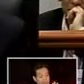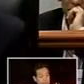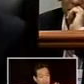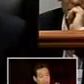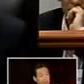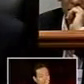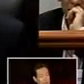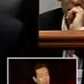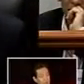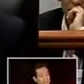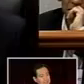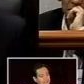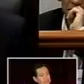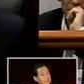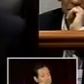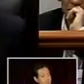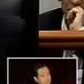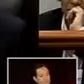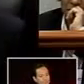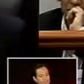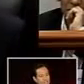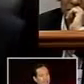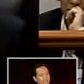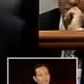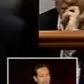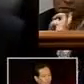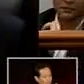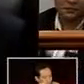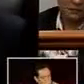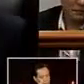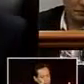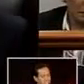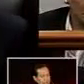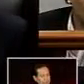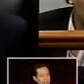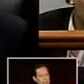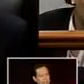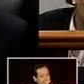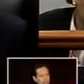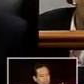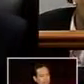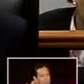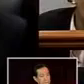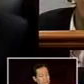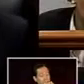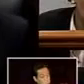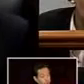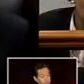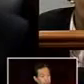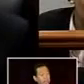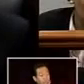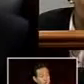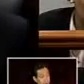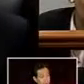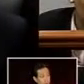specifies that we are not supposed to disclose anything except to an impeachment court, and that is through